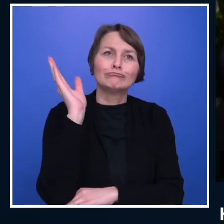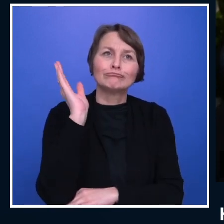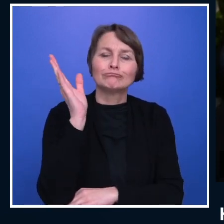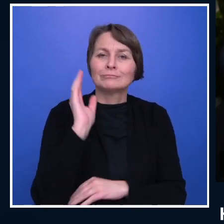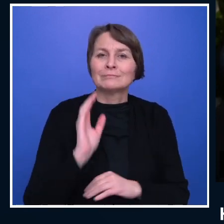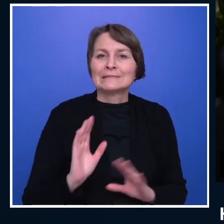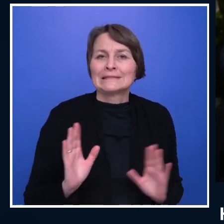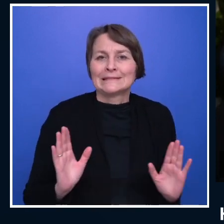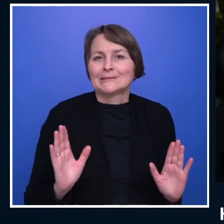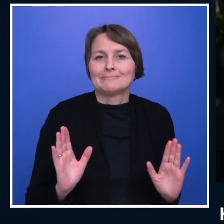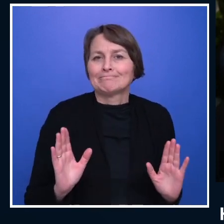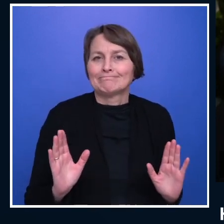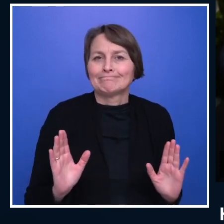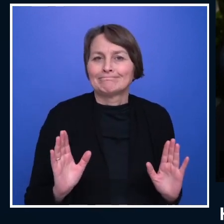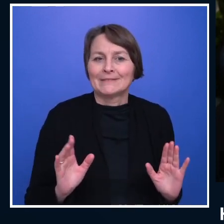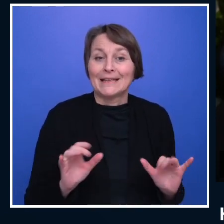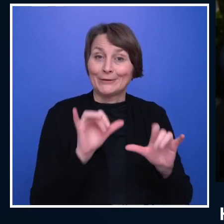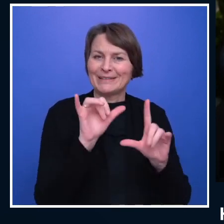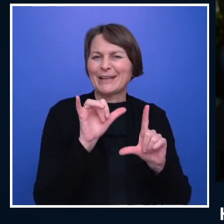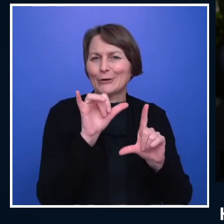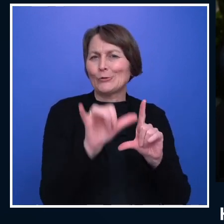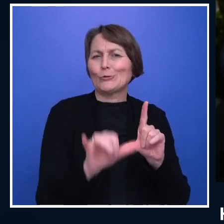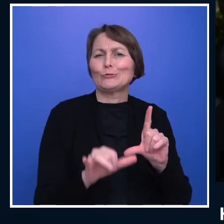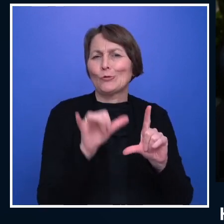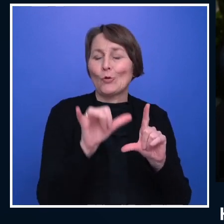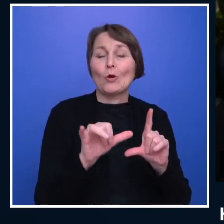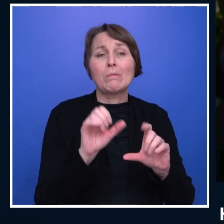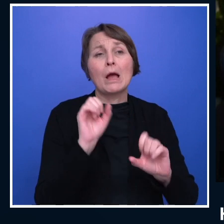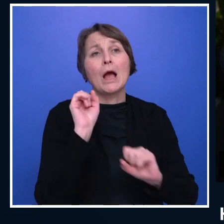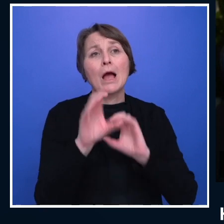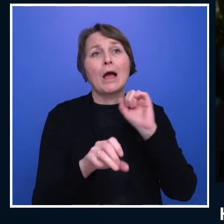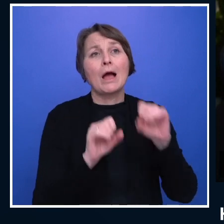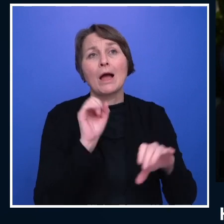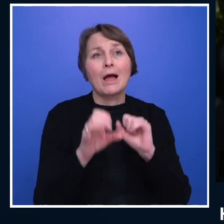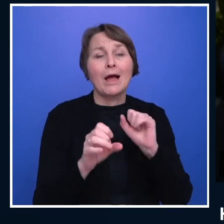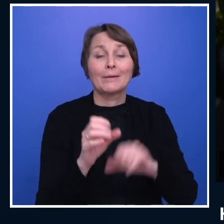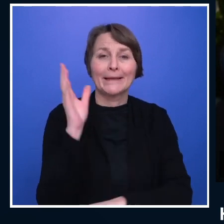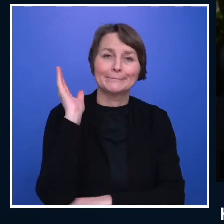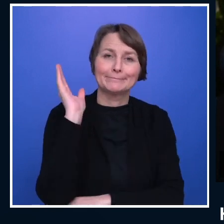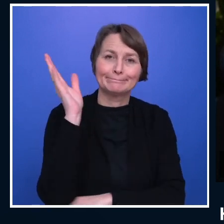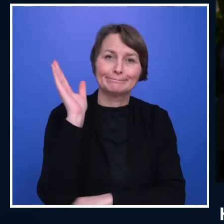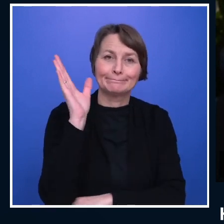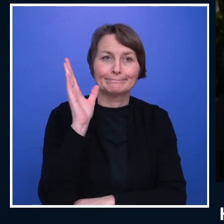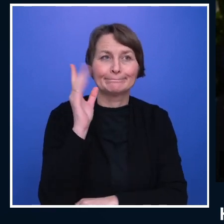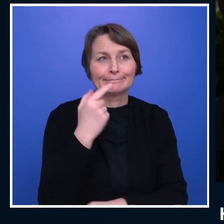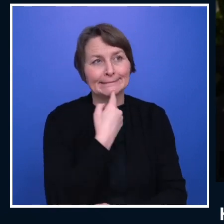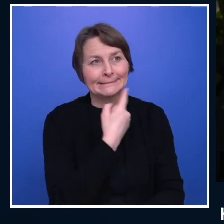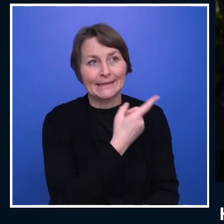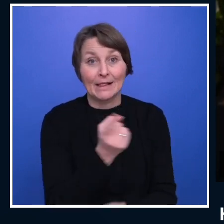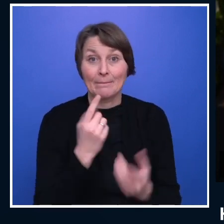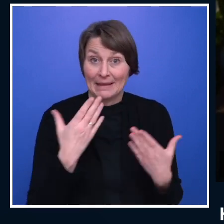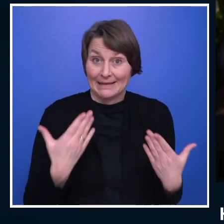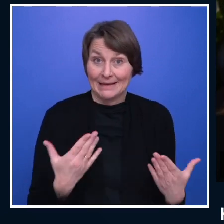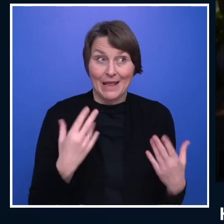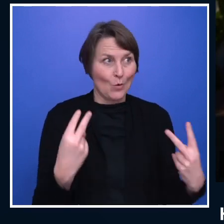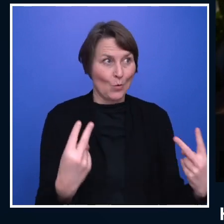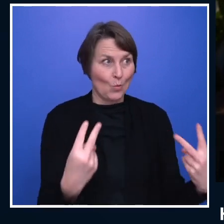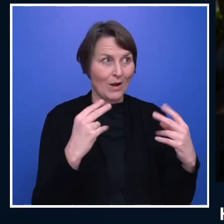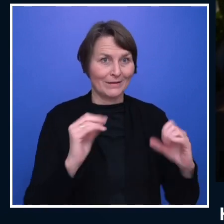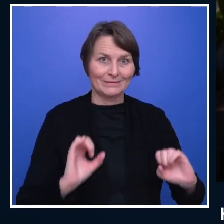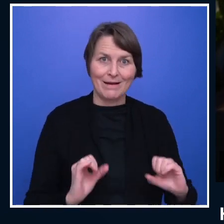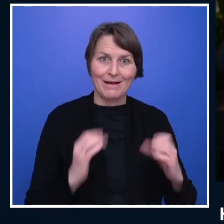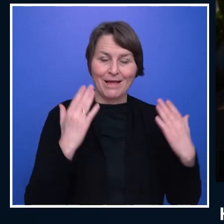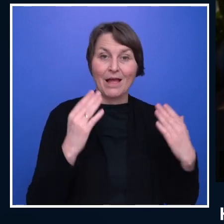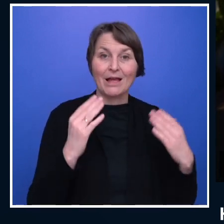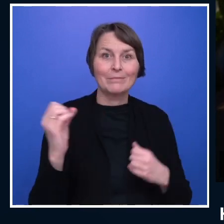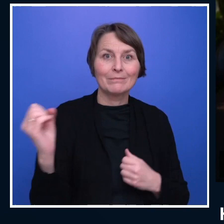YouTube, and then it's just me talking at someone. But if there's a question that comes in, it's really exciting